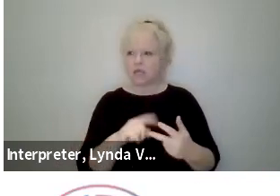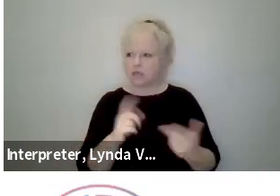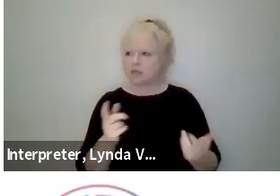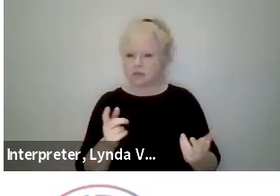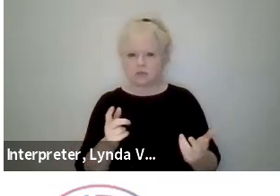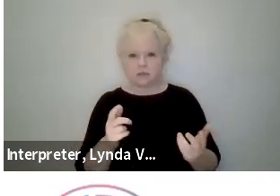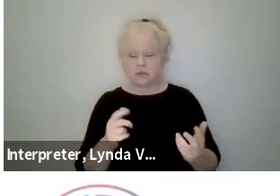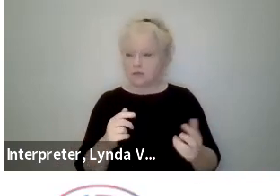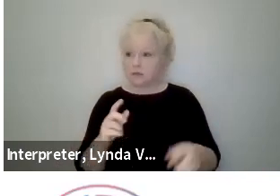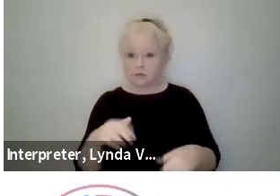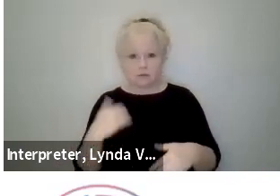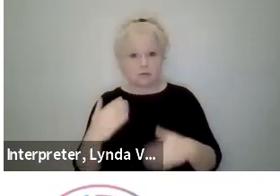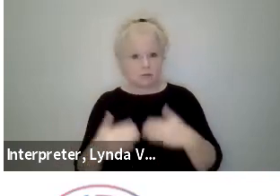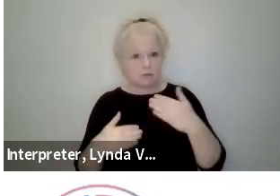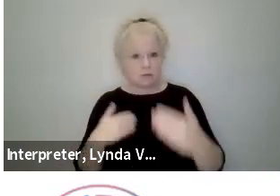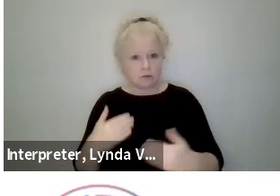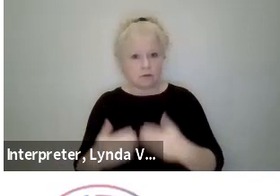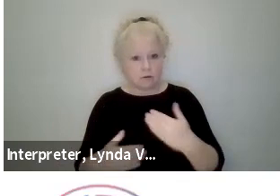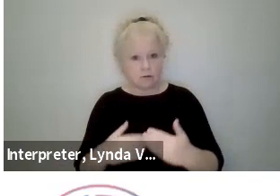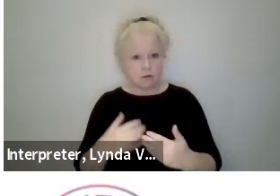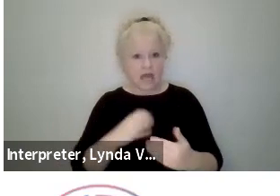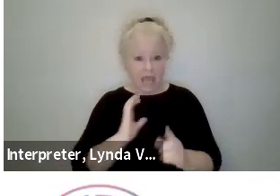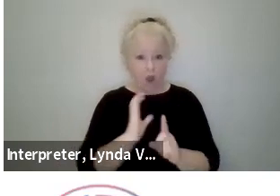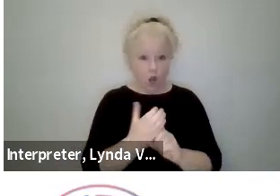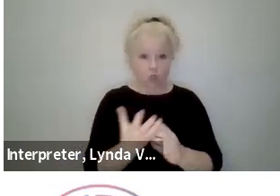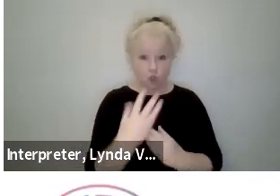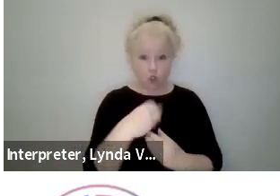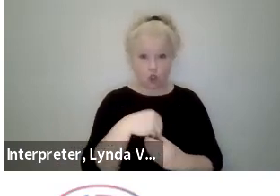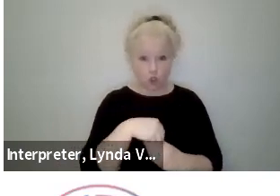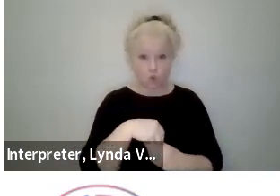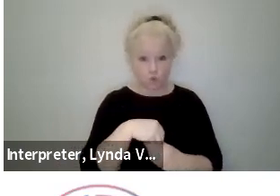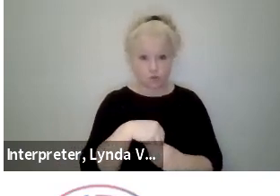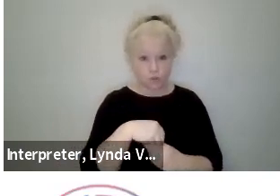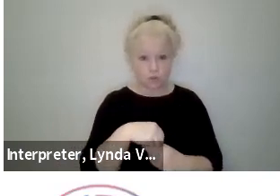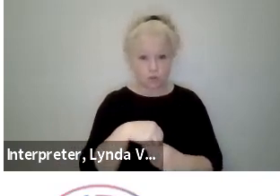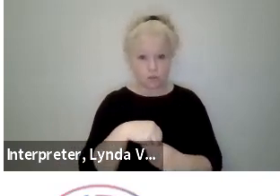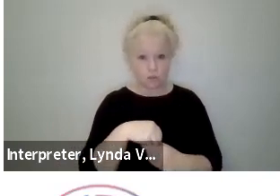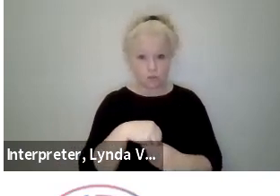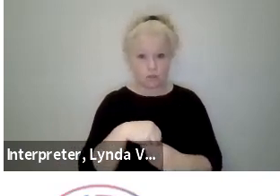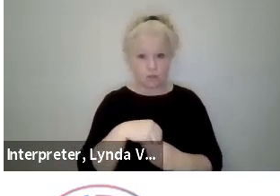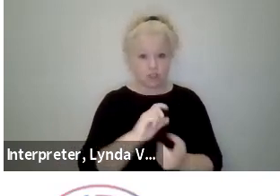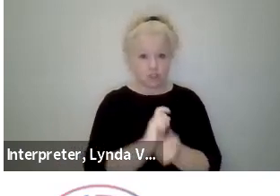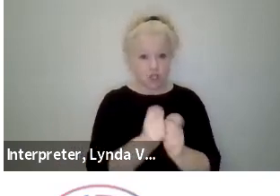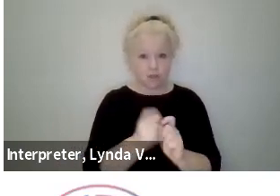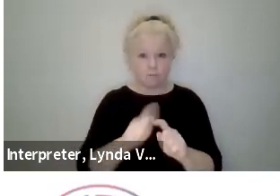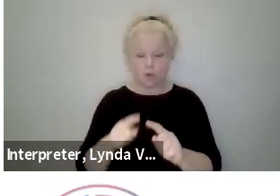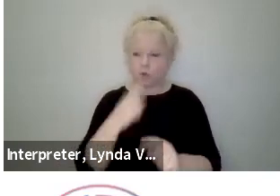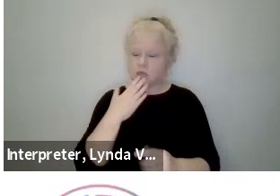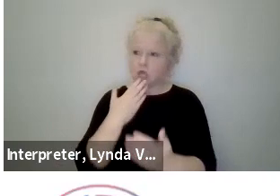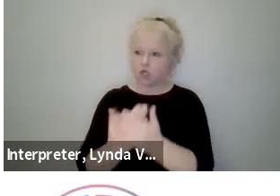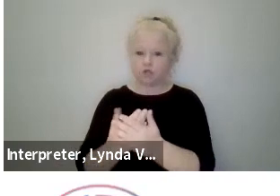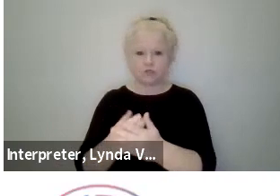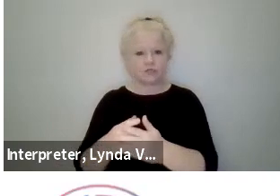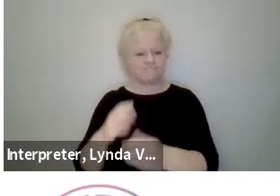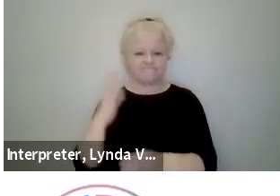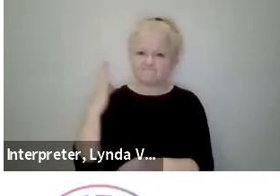it, not only did our culture inclusion, you know, change, we got some solid workers that were really eager